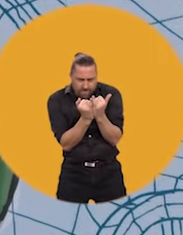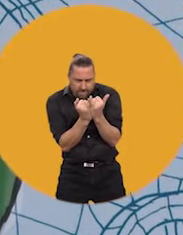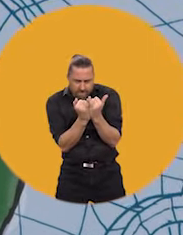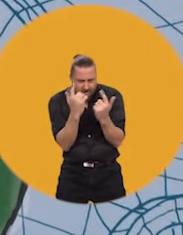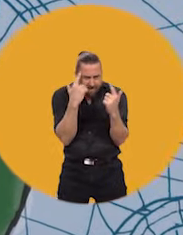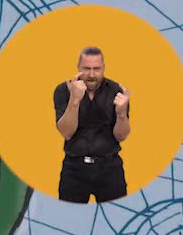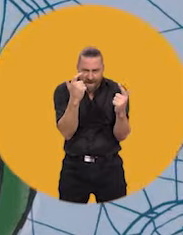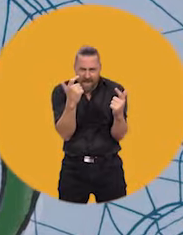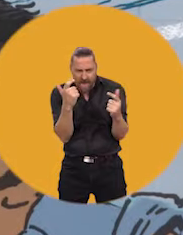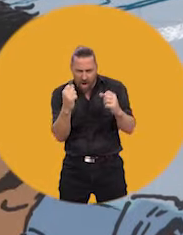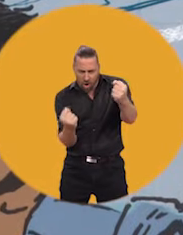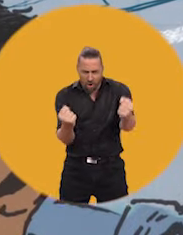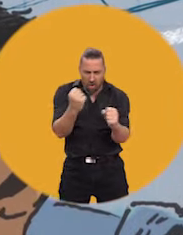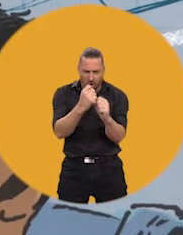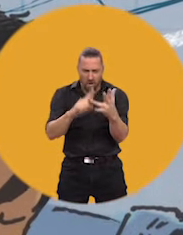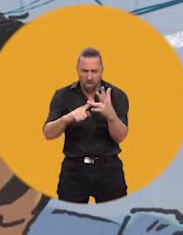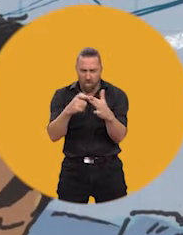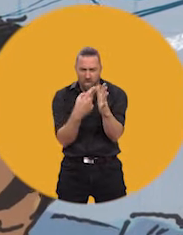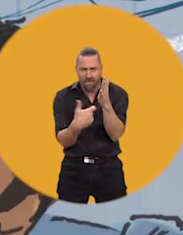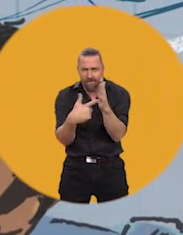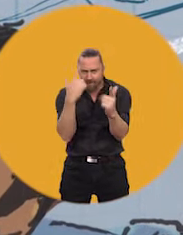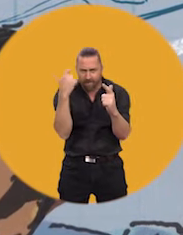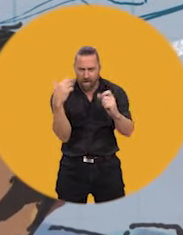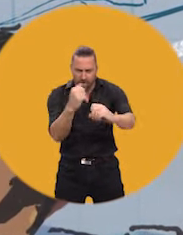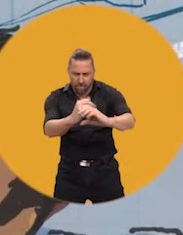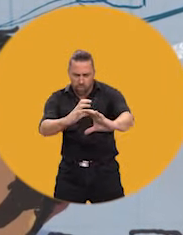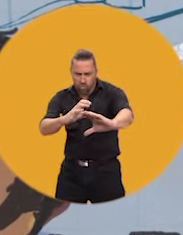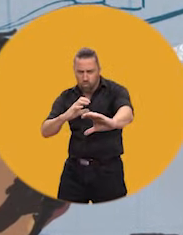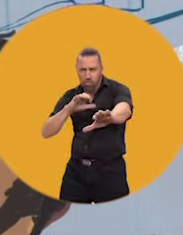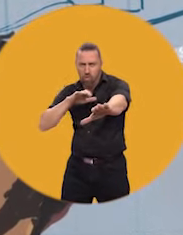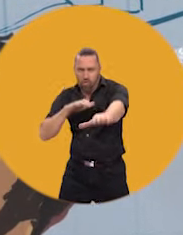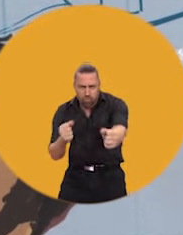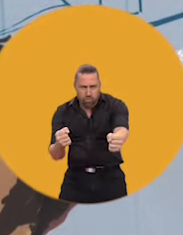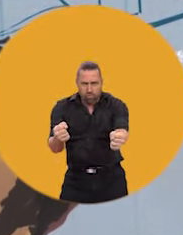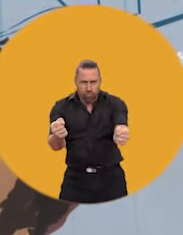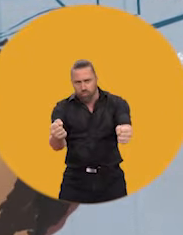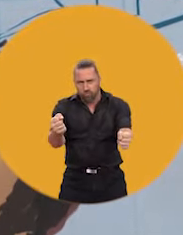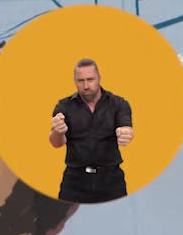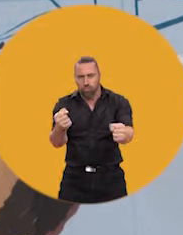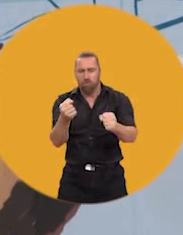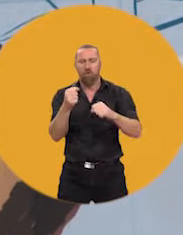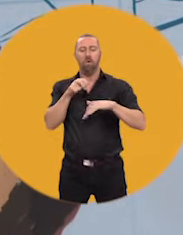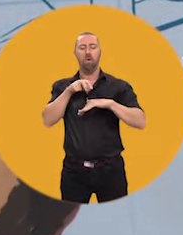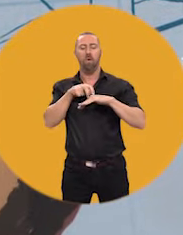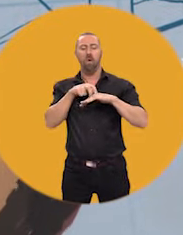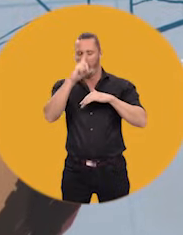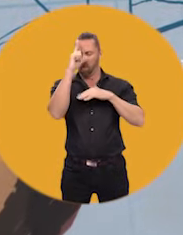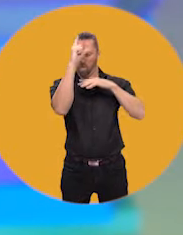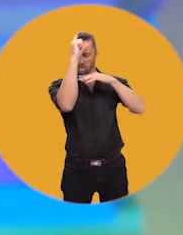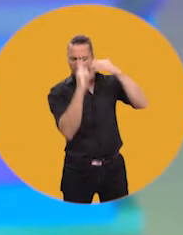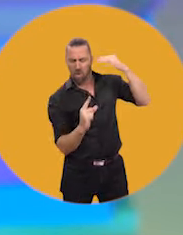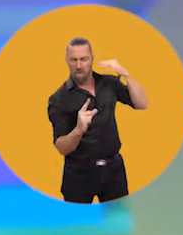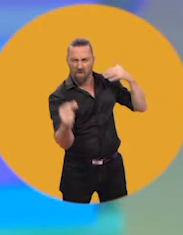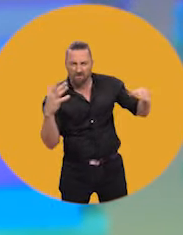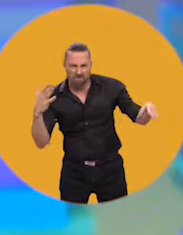fine-tuned their go-kart. They'd made it with care. It was long, sleek and low. From the hilltop, they wondered